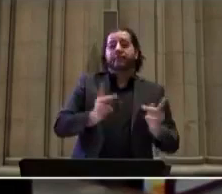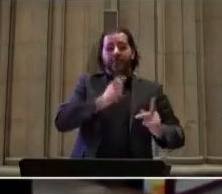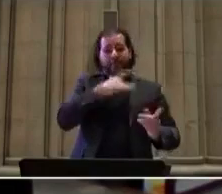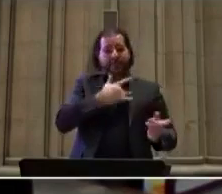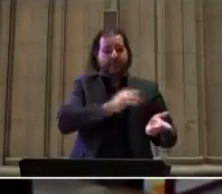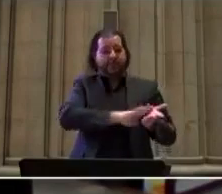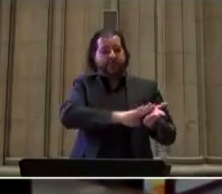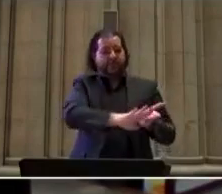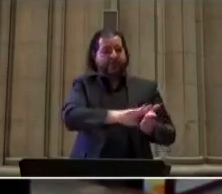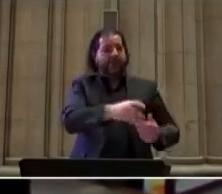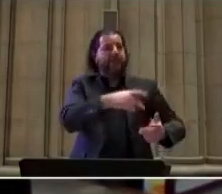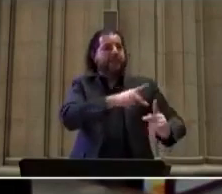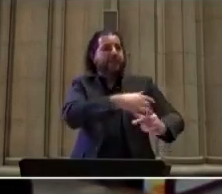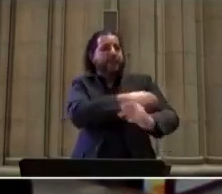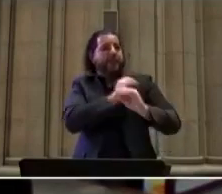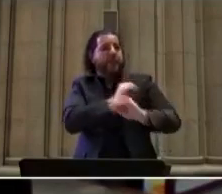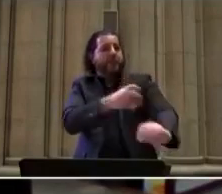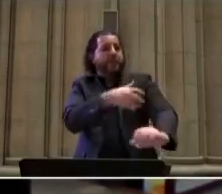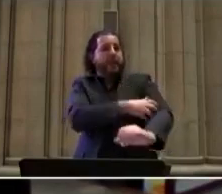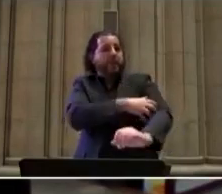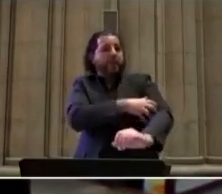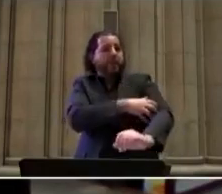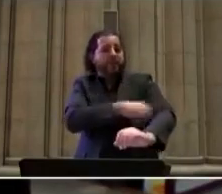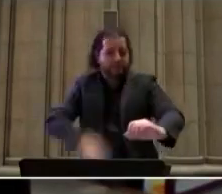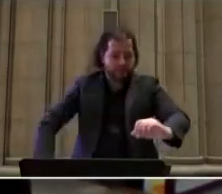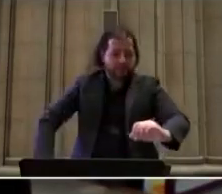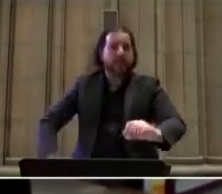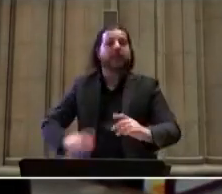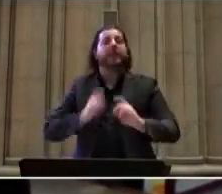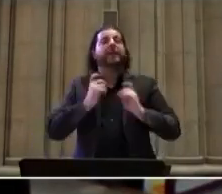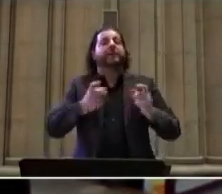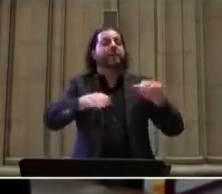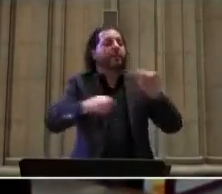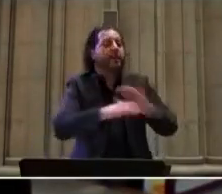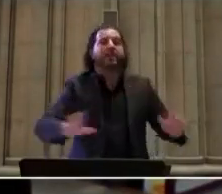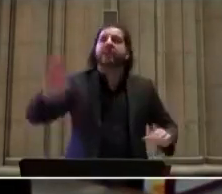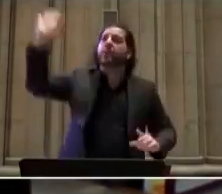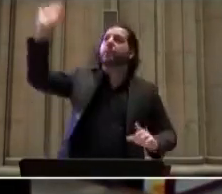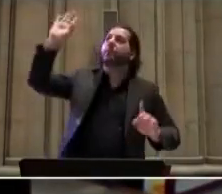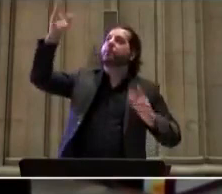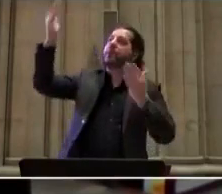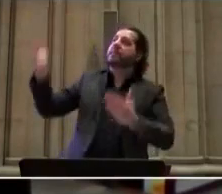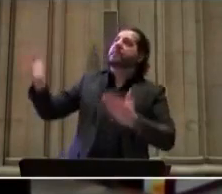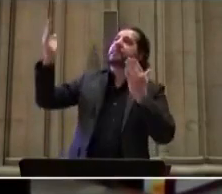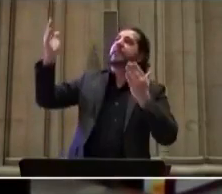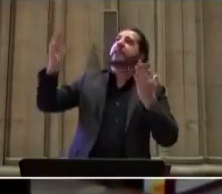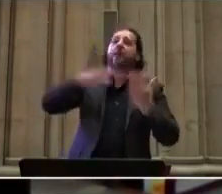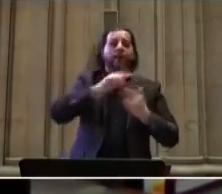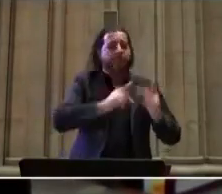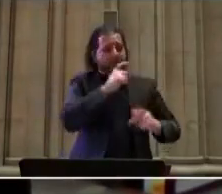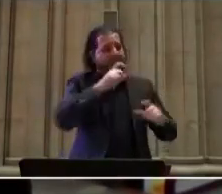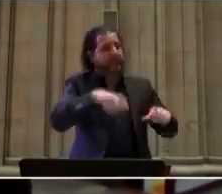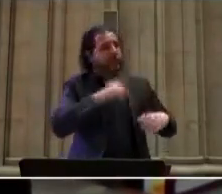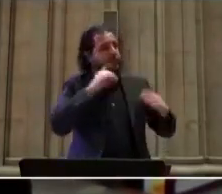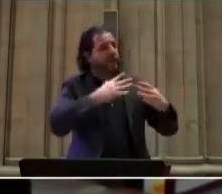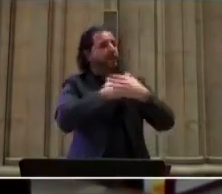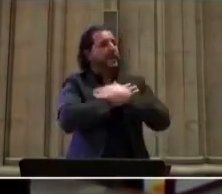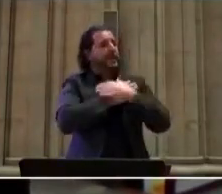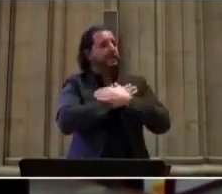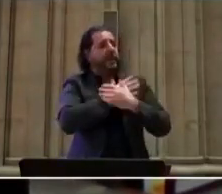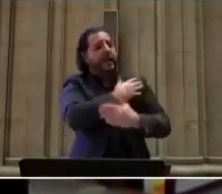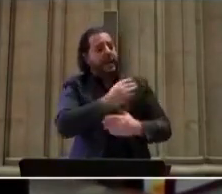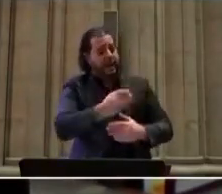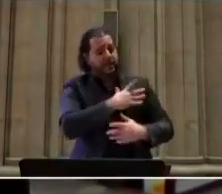and disempowered. Give them the blessing of your presence that all in need may be relieved and